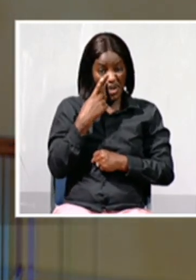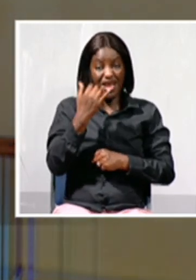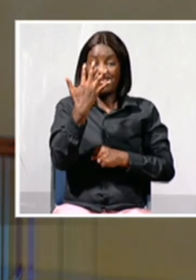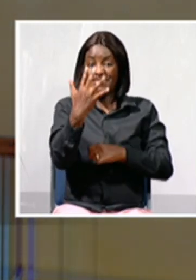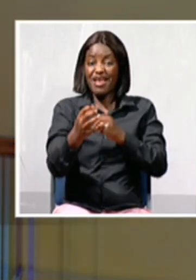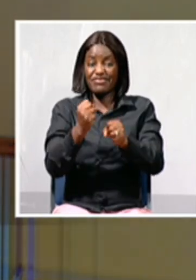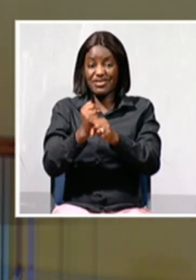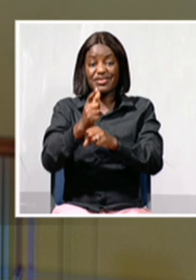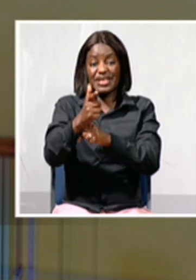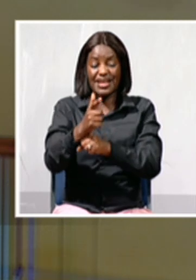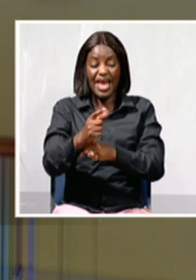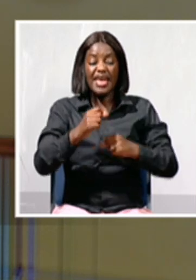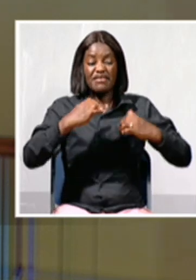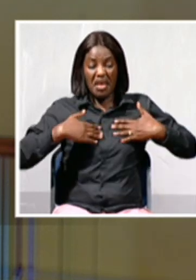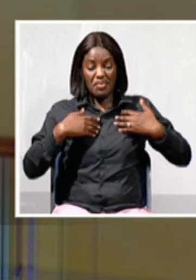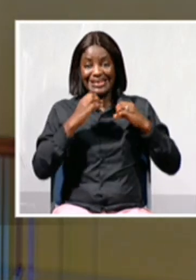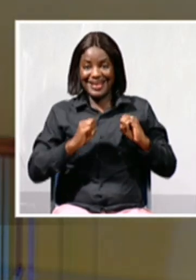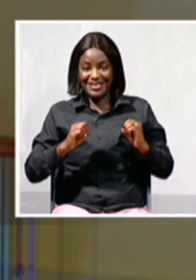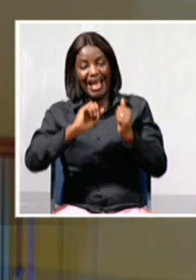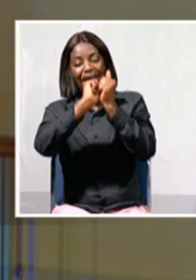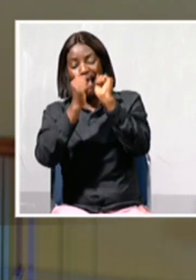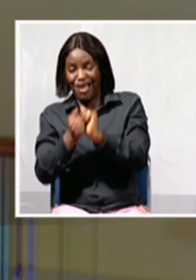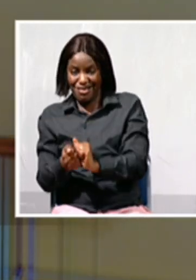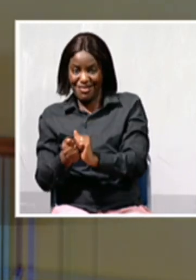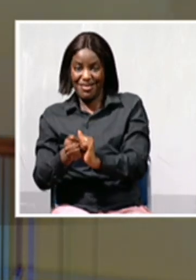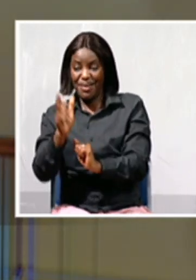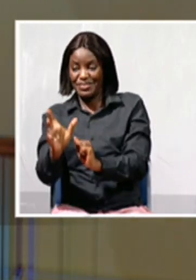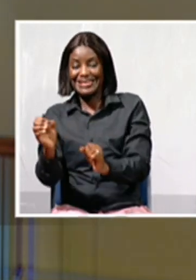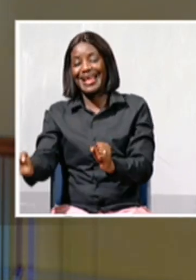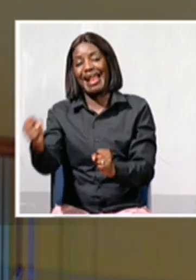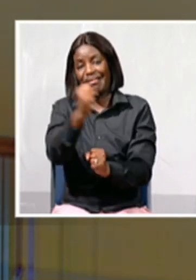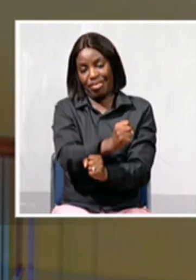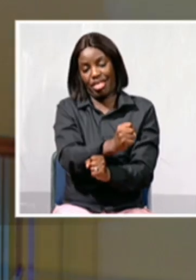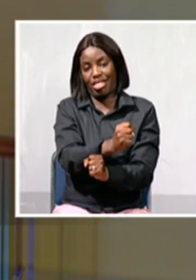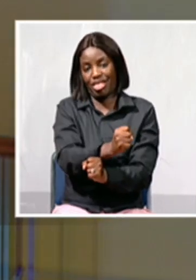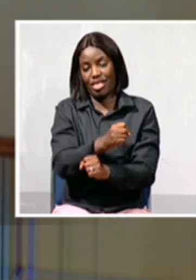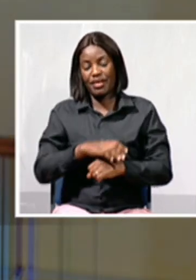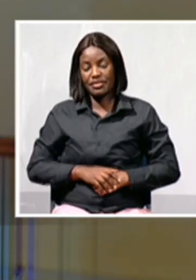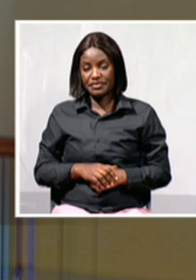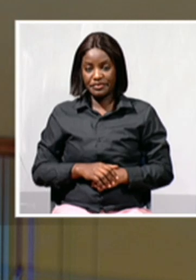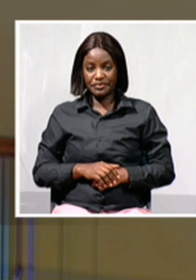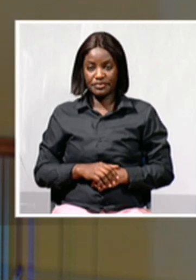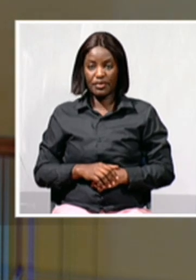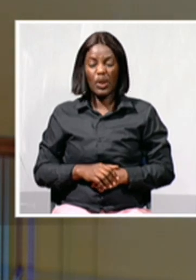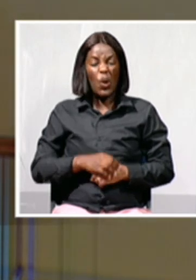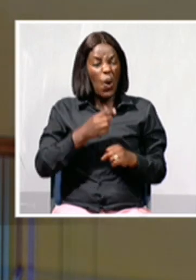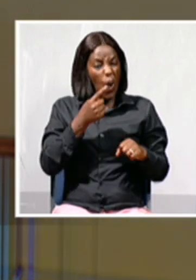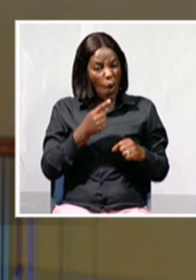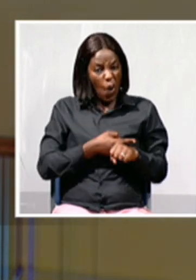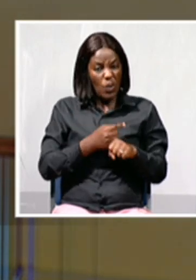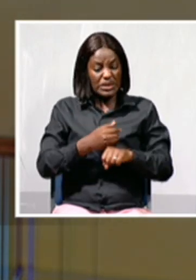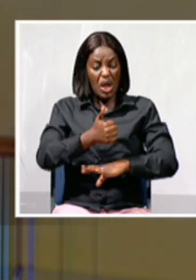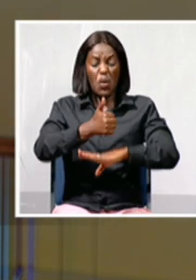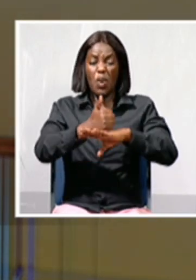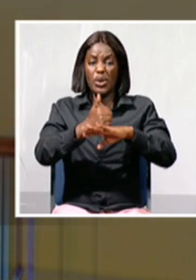someone else. That's why you cannot stay away, because there's always an opportunity for you to correct whatever is